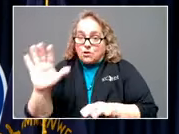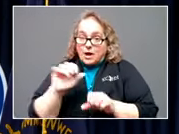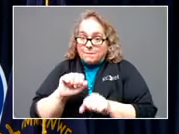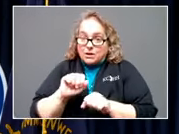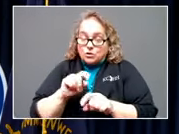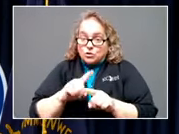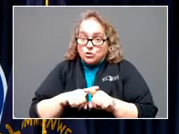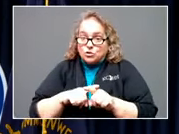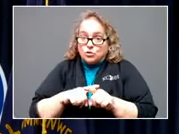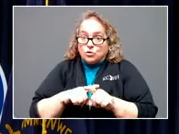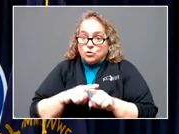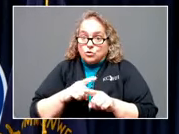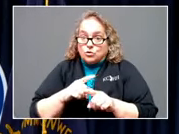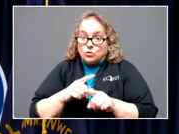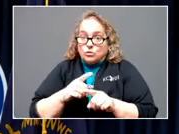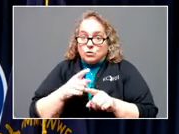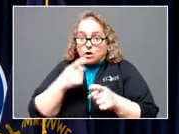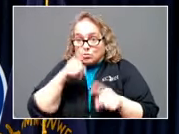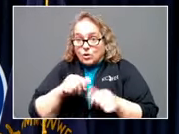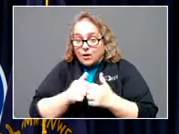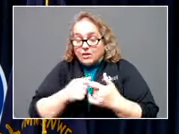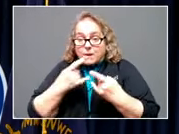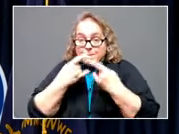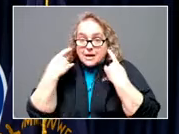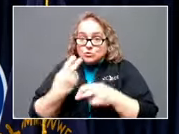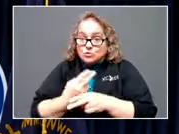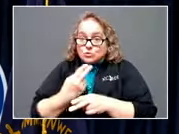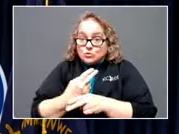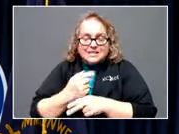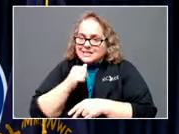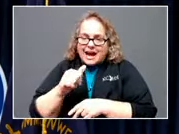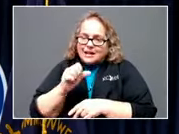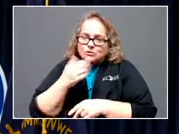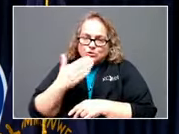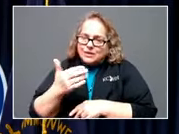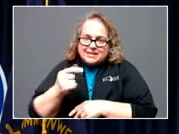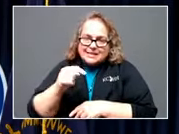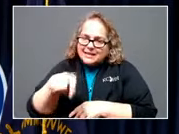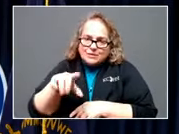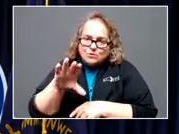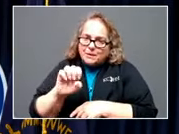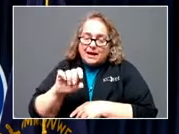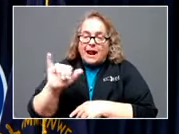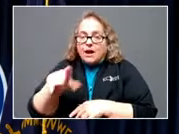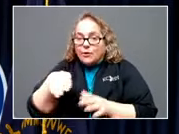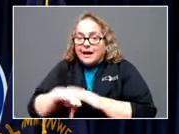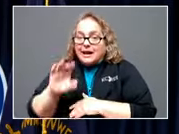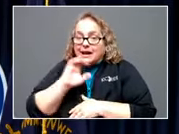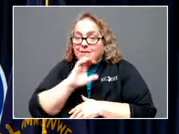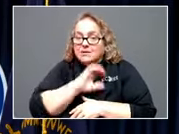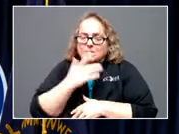use as properly as it needs to be done is just not as good as it needs to be, particularly when they go in cafeterias and other places because they have to eat and